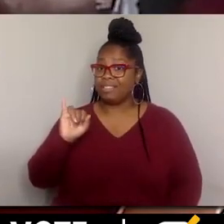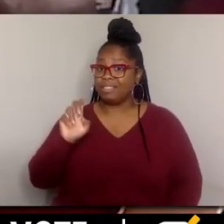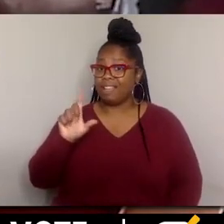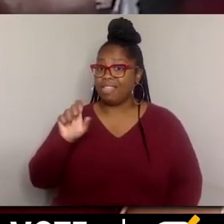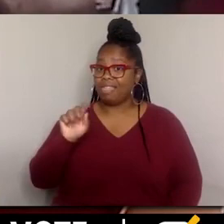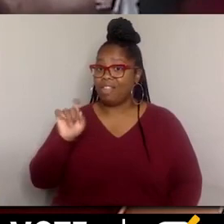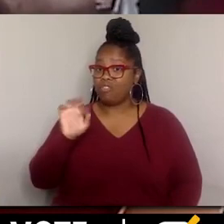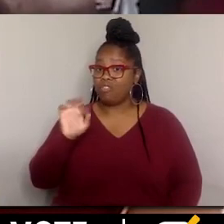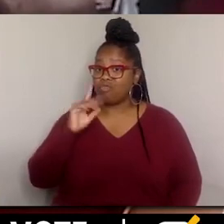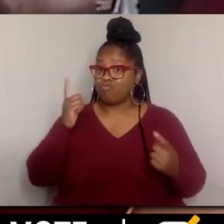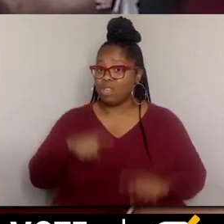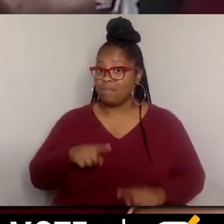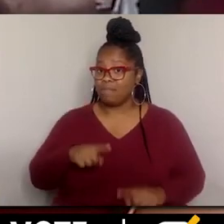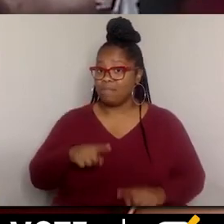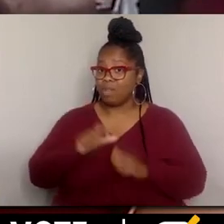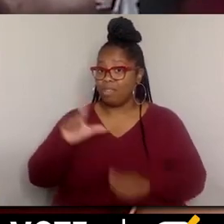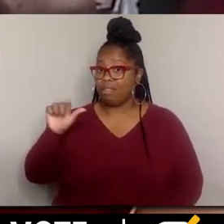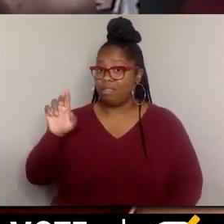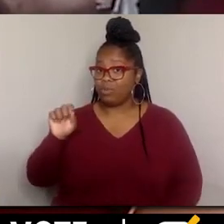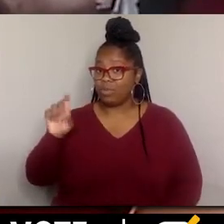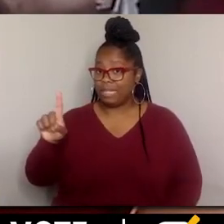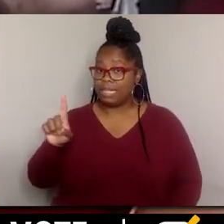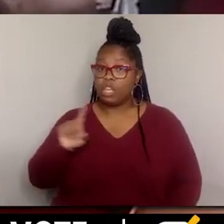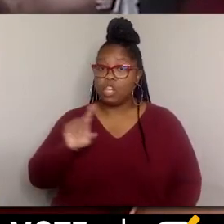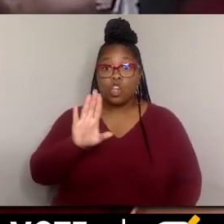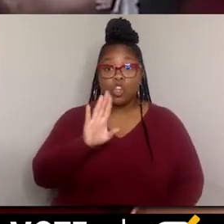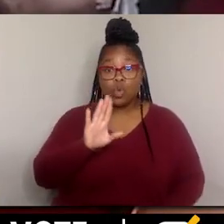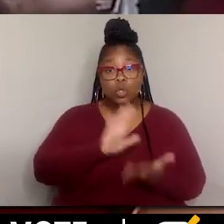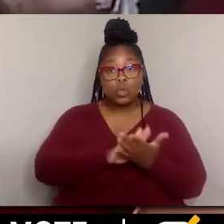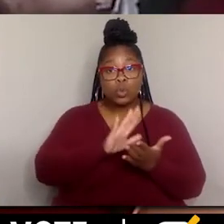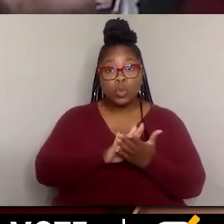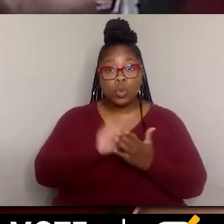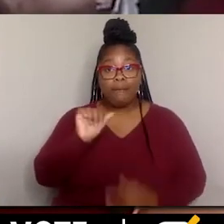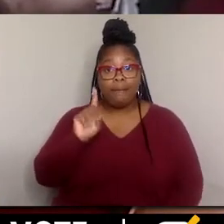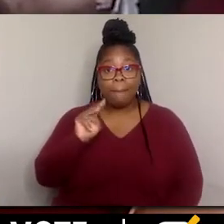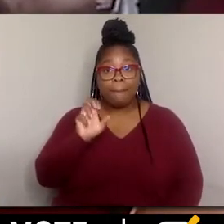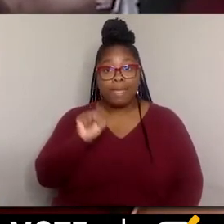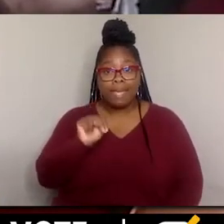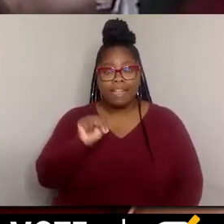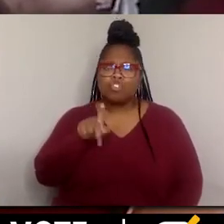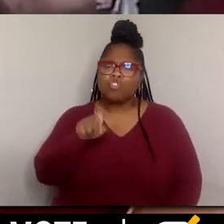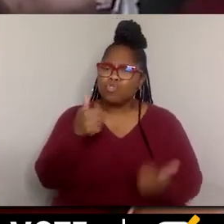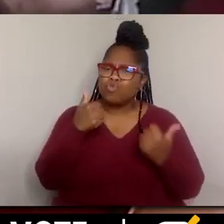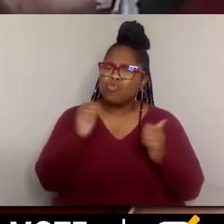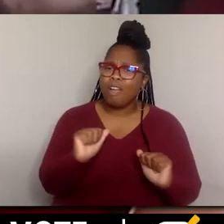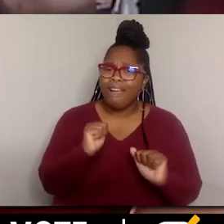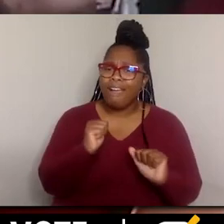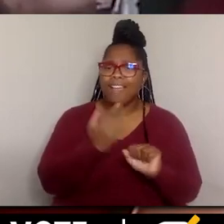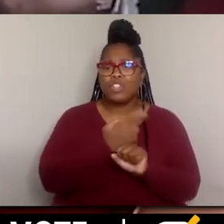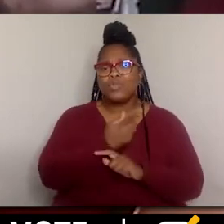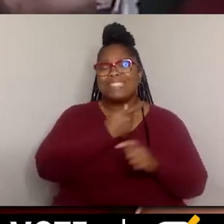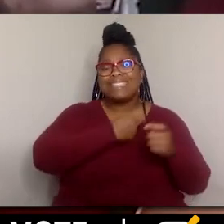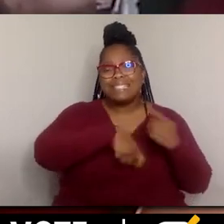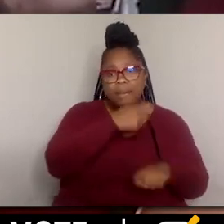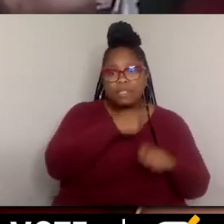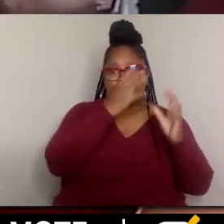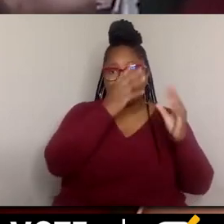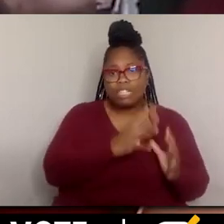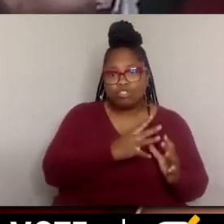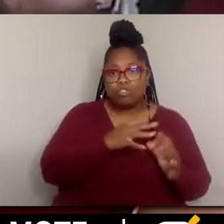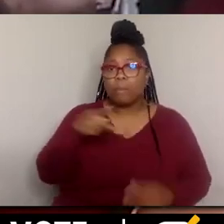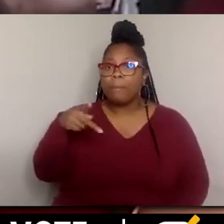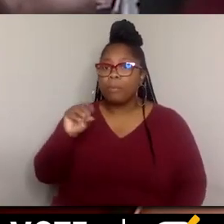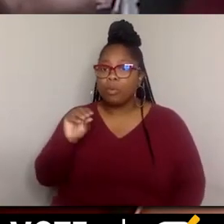the district, your site administrators should make every effort to use substitute educators and pool